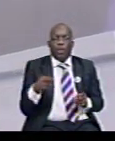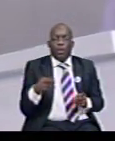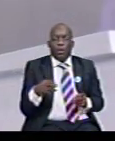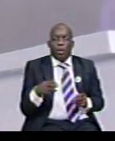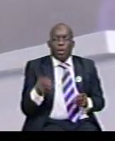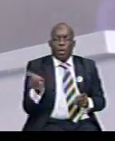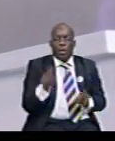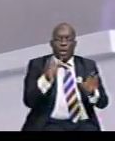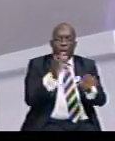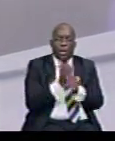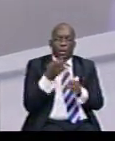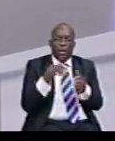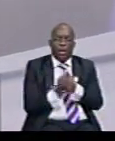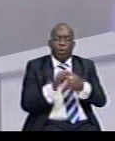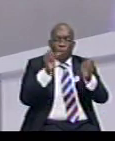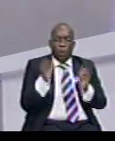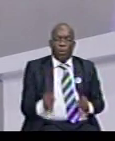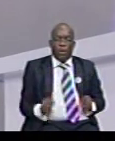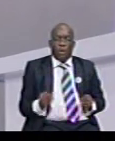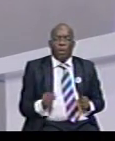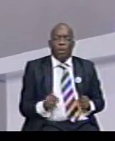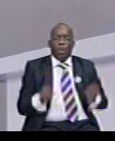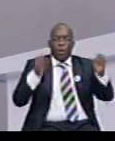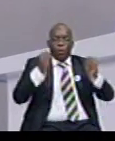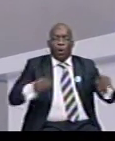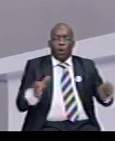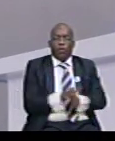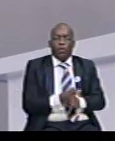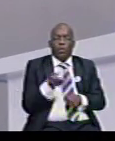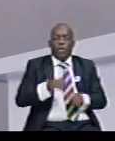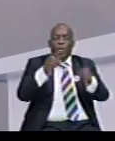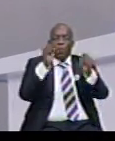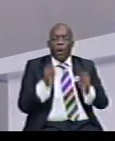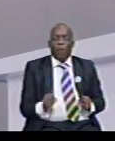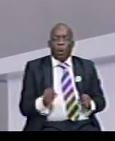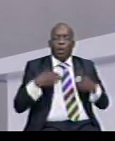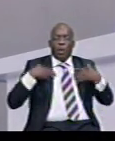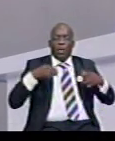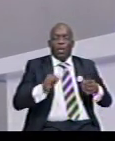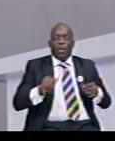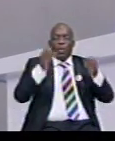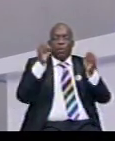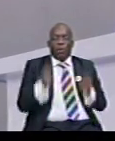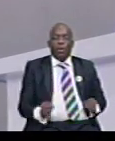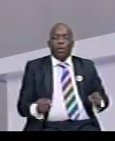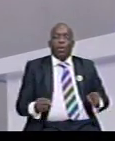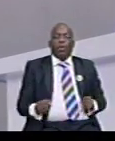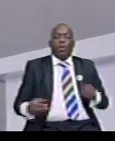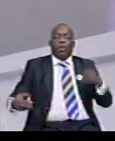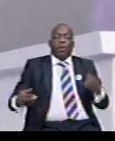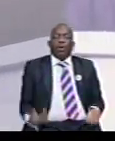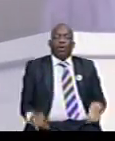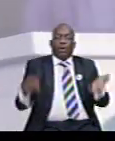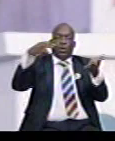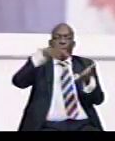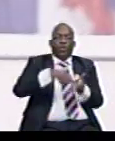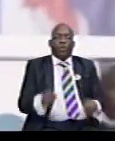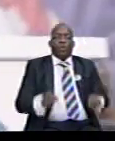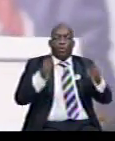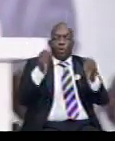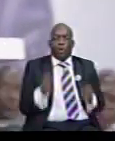power, dynamite. They got the power, healing power, restoration power, but